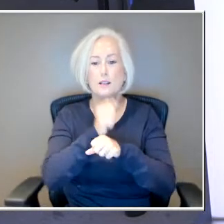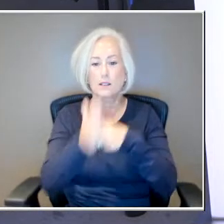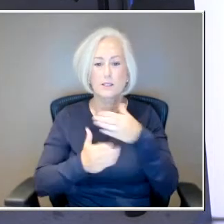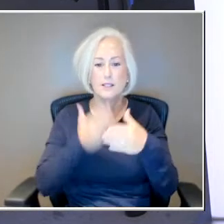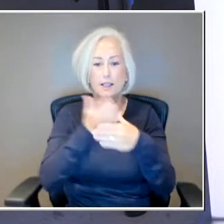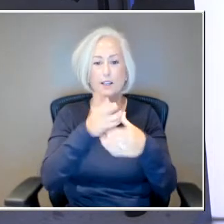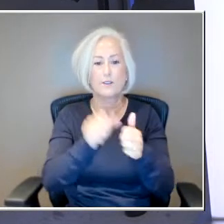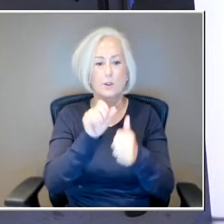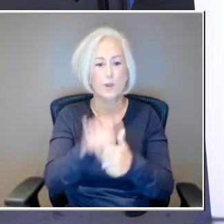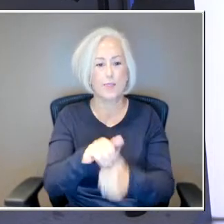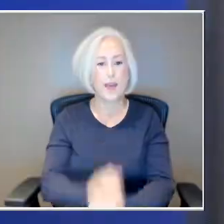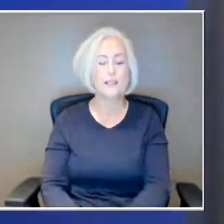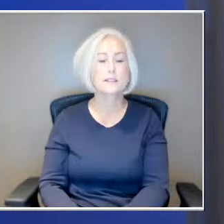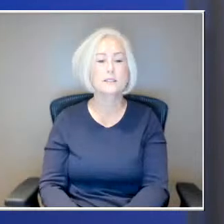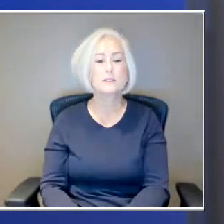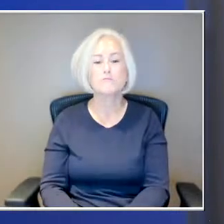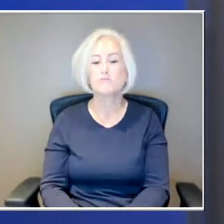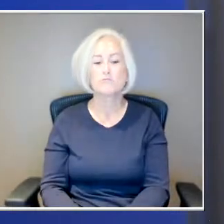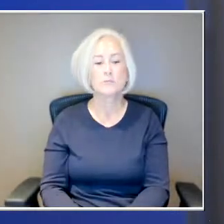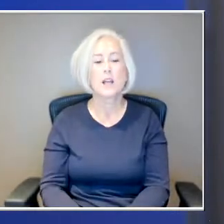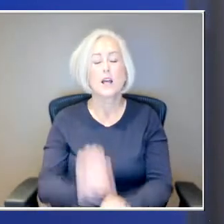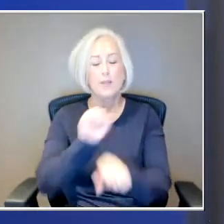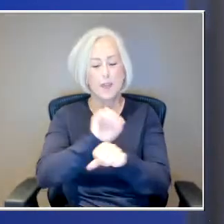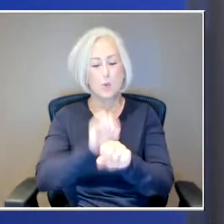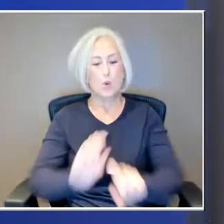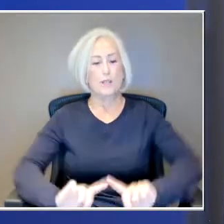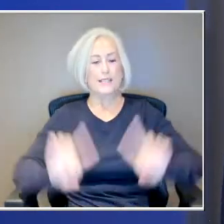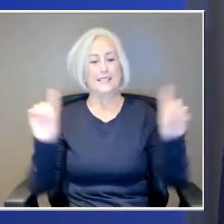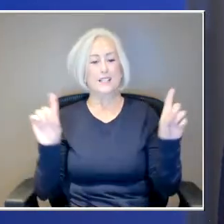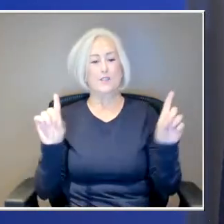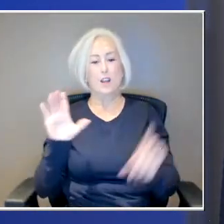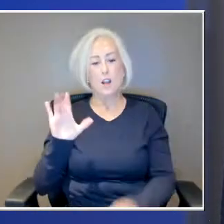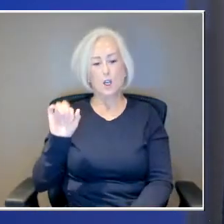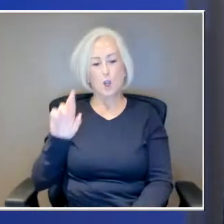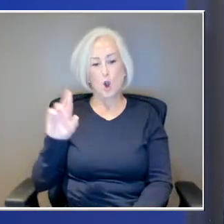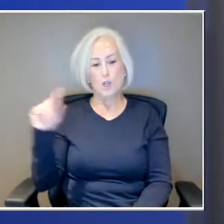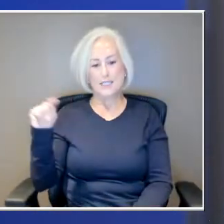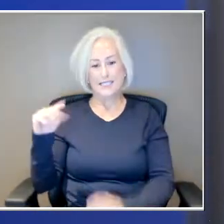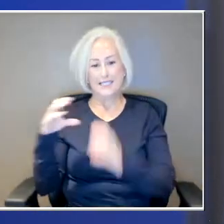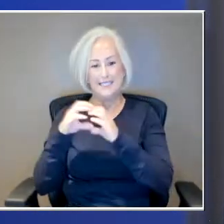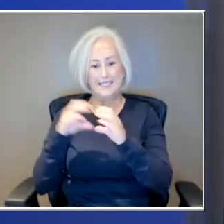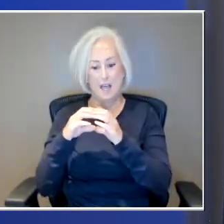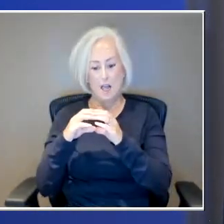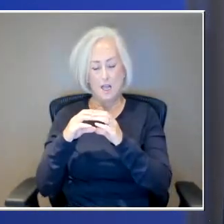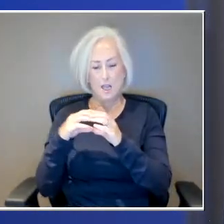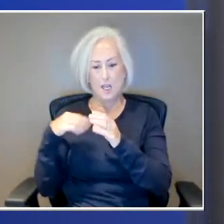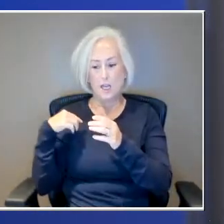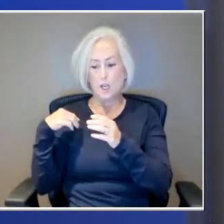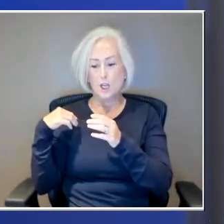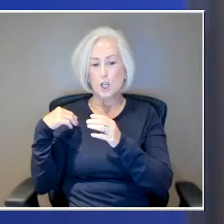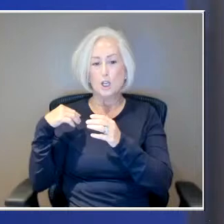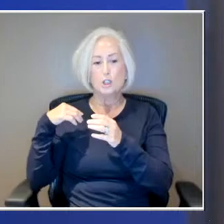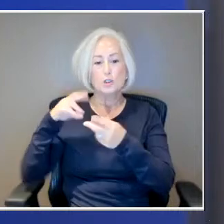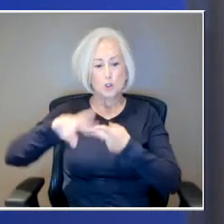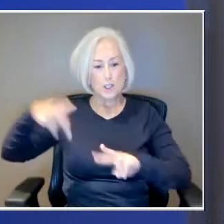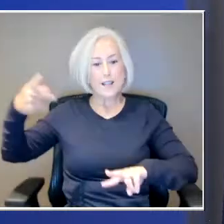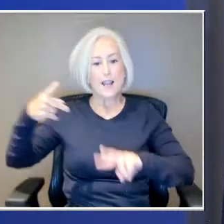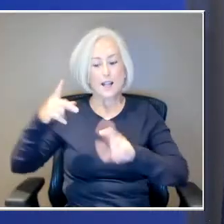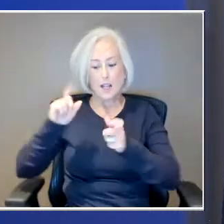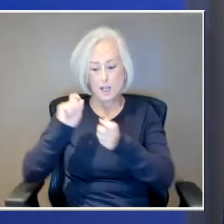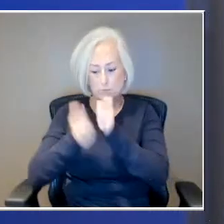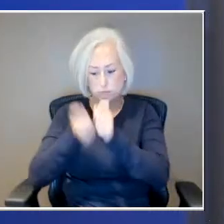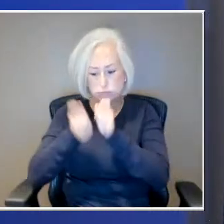So they work completely differently. So CAR T cells are genetically modified to recognize specific receptors